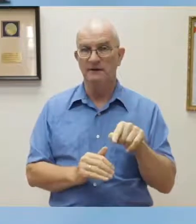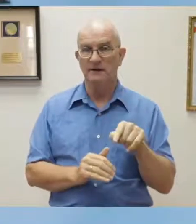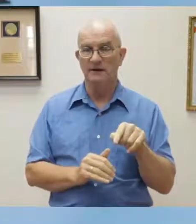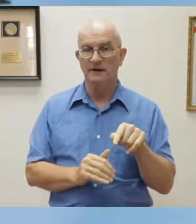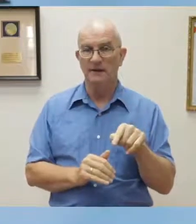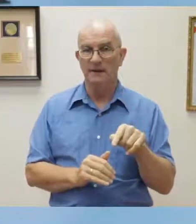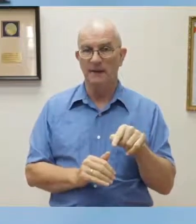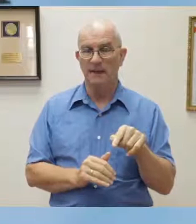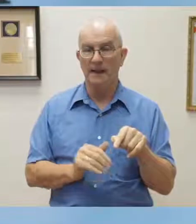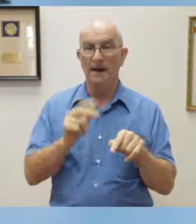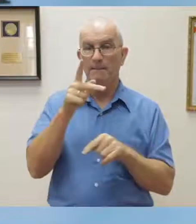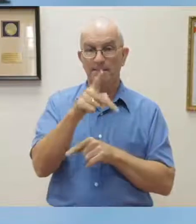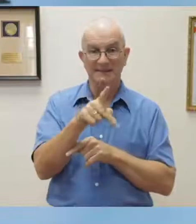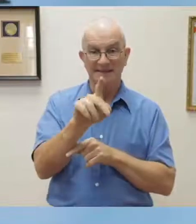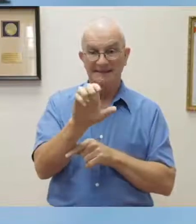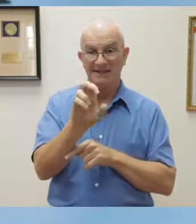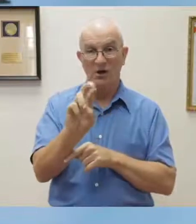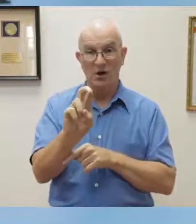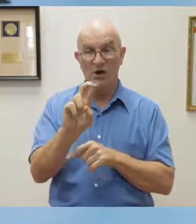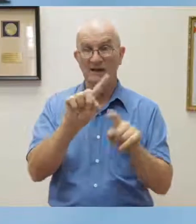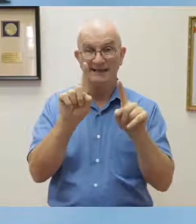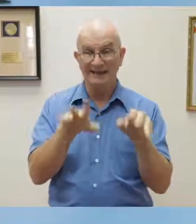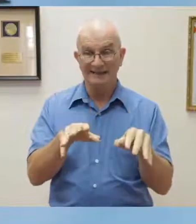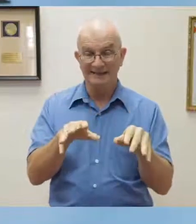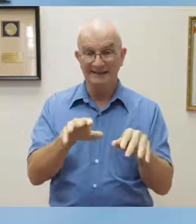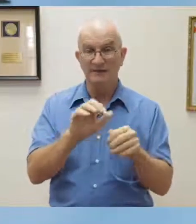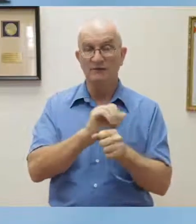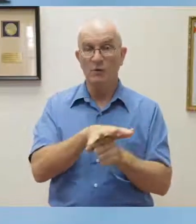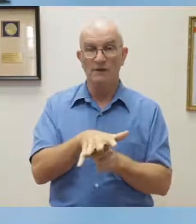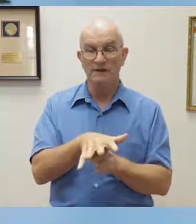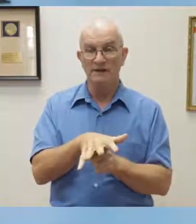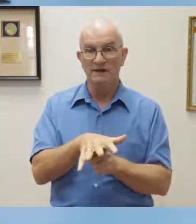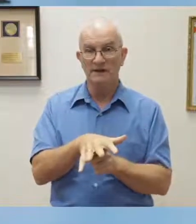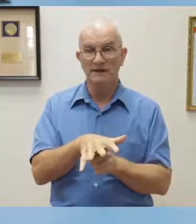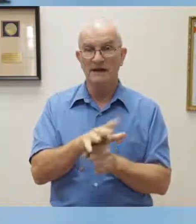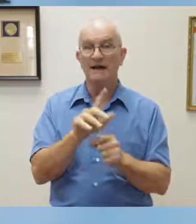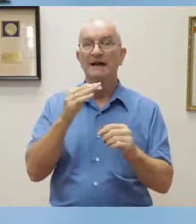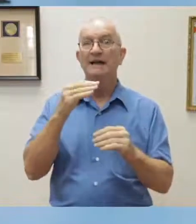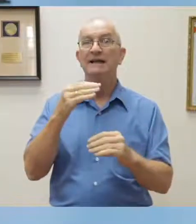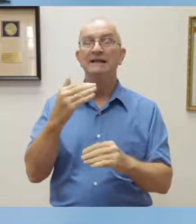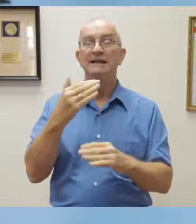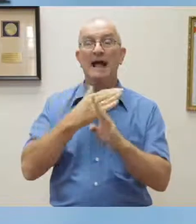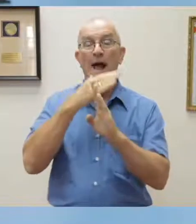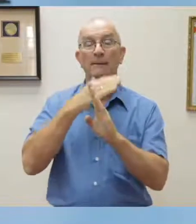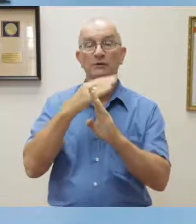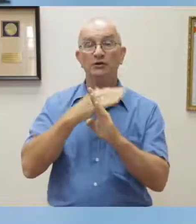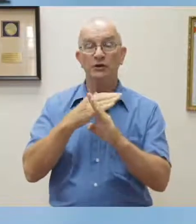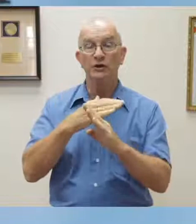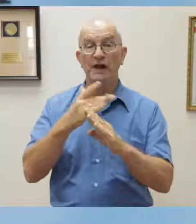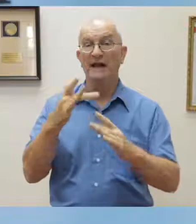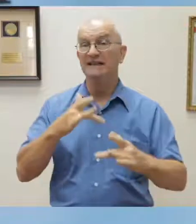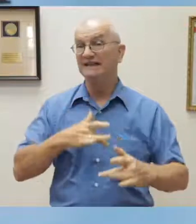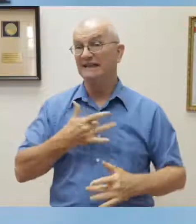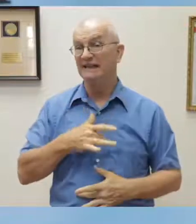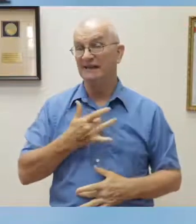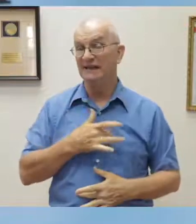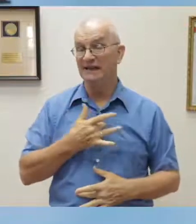COVID, temperature and symptom screening, and the use of